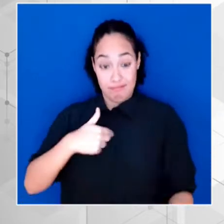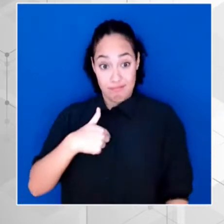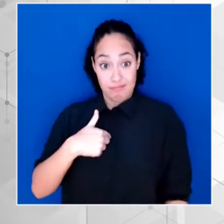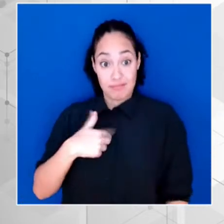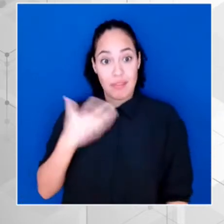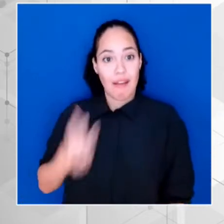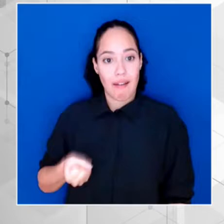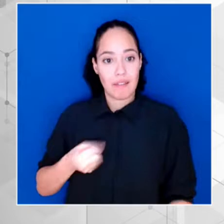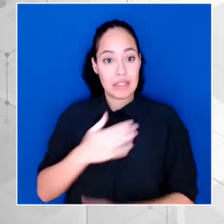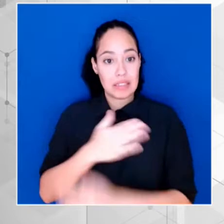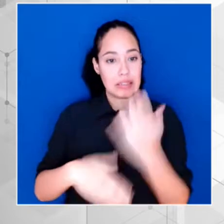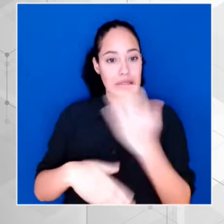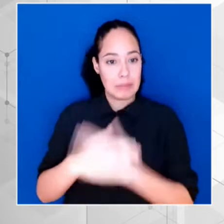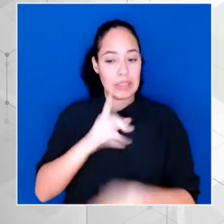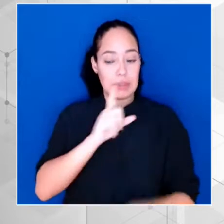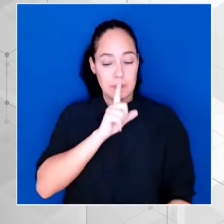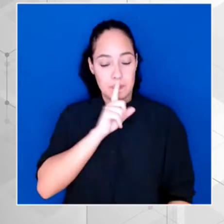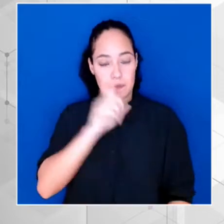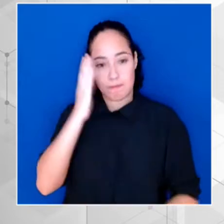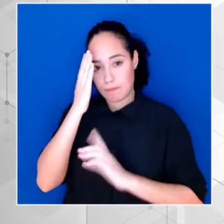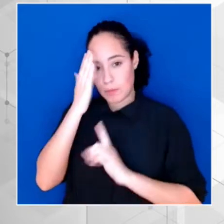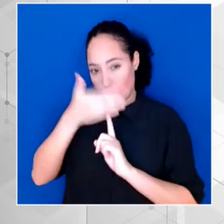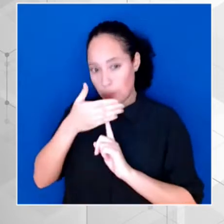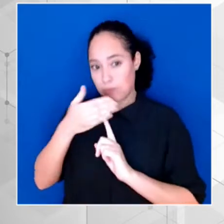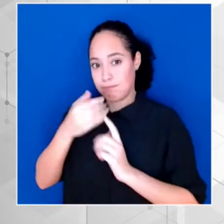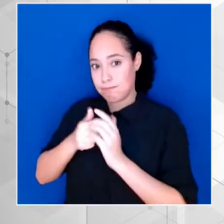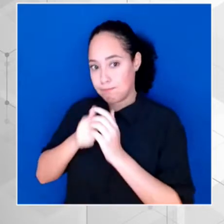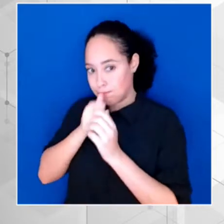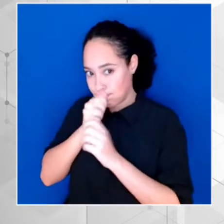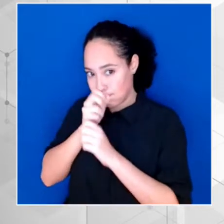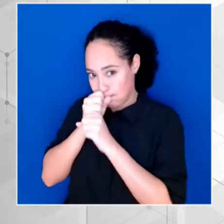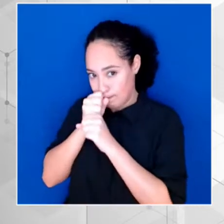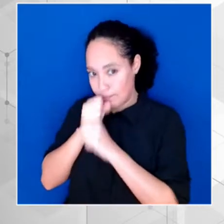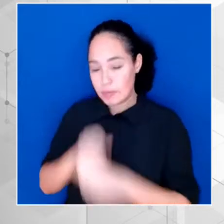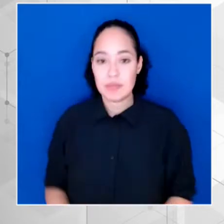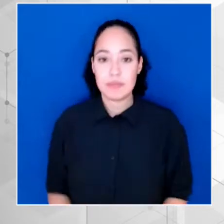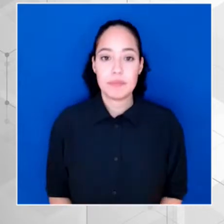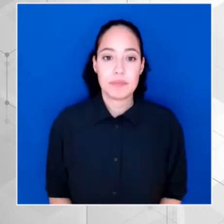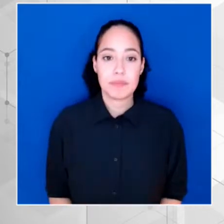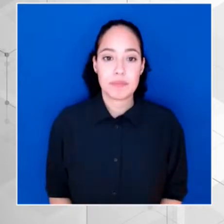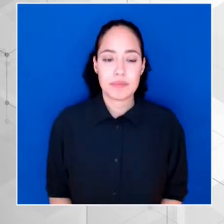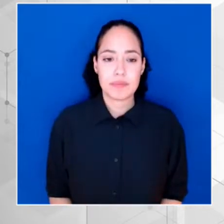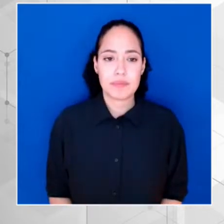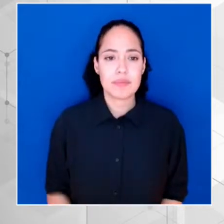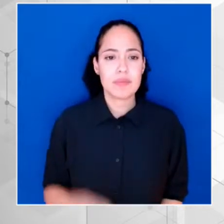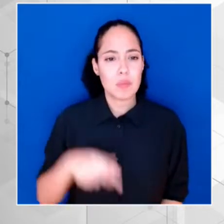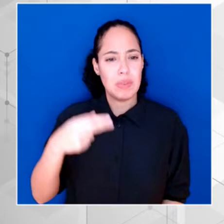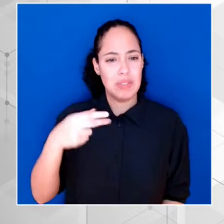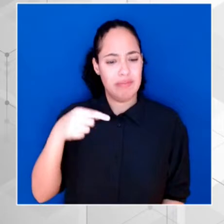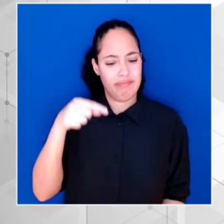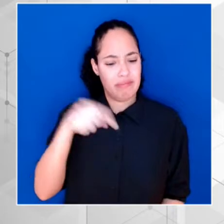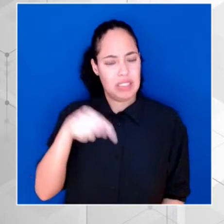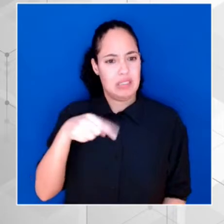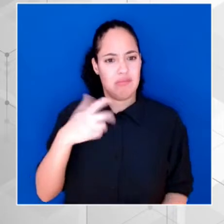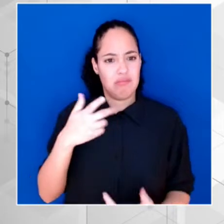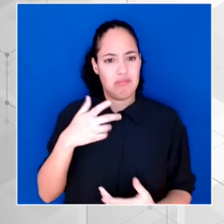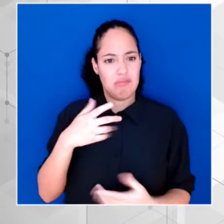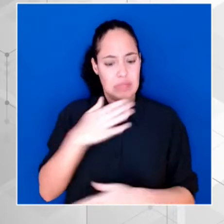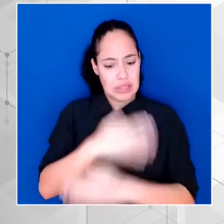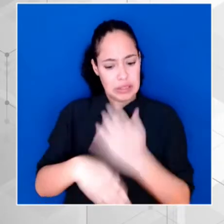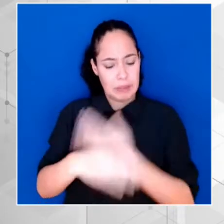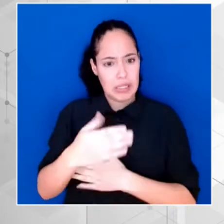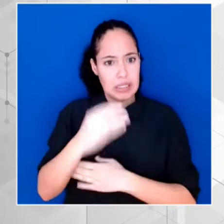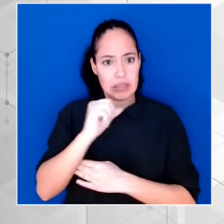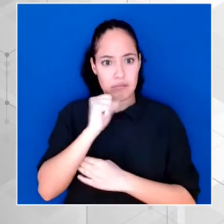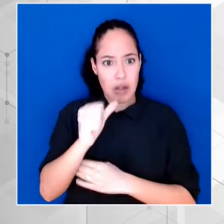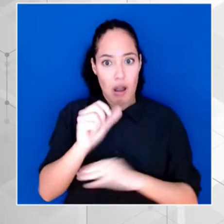So today I want to take some time to discuss hidden disability and some things that people might be struggling with in the workplace daily that remain unseen.